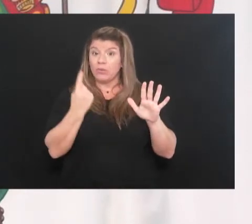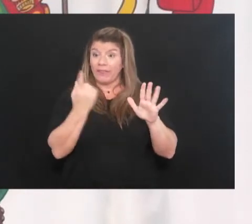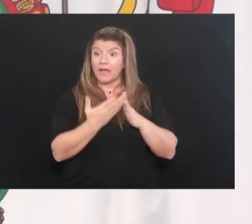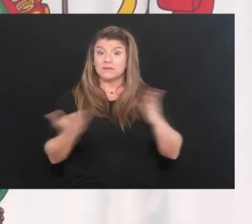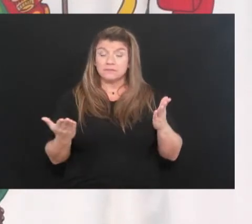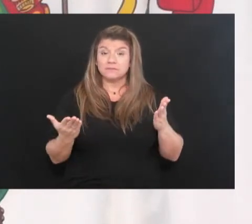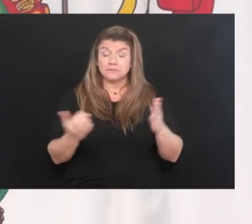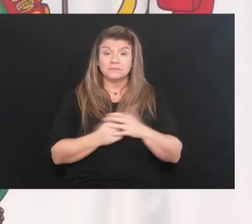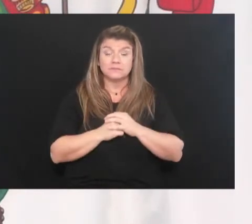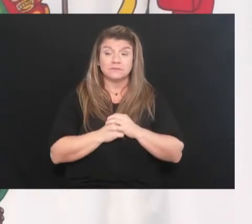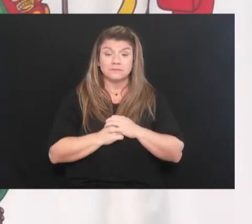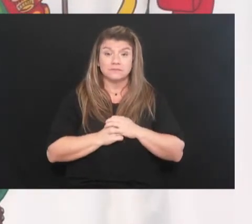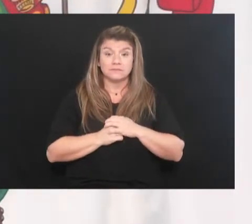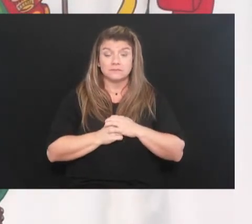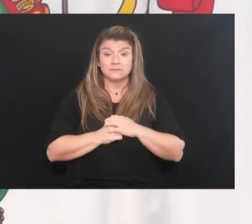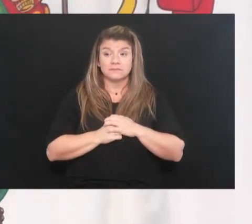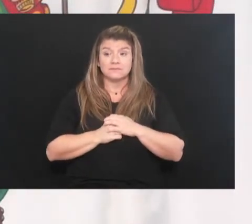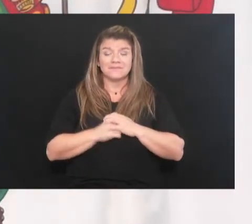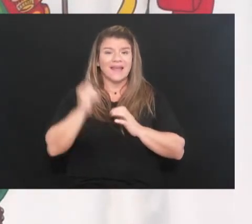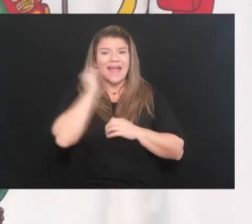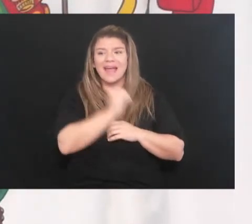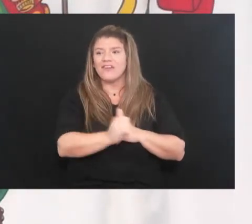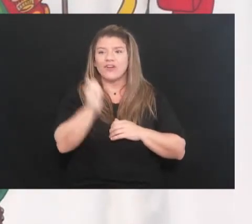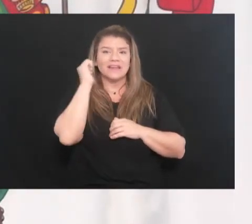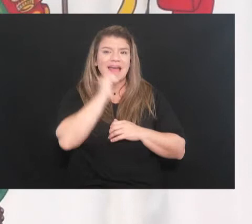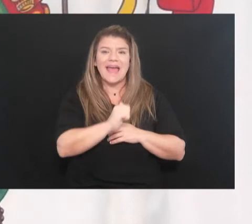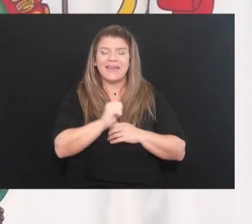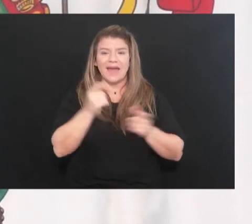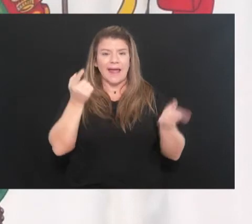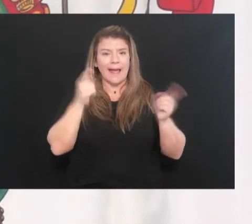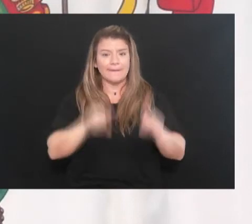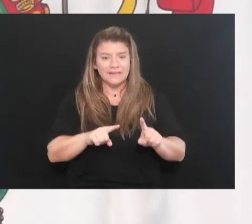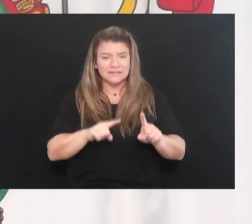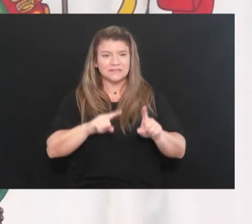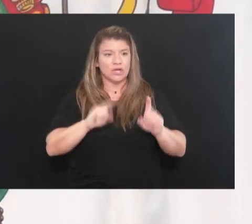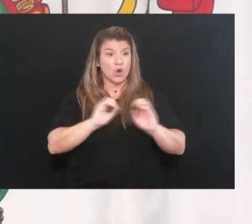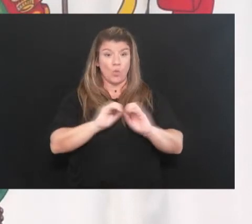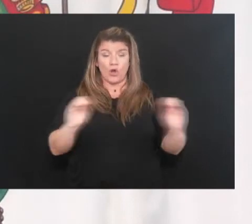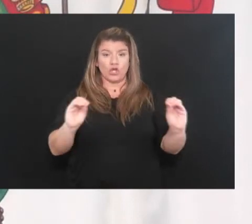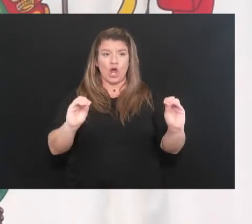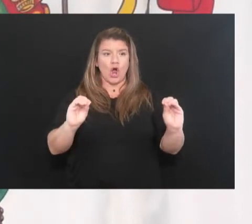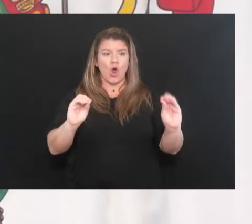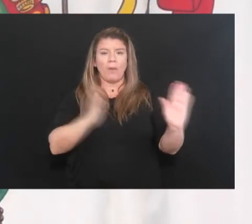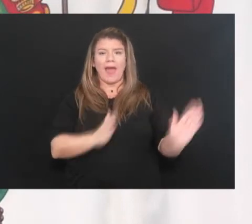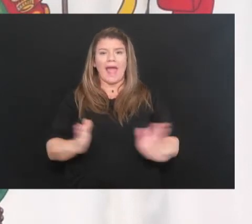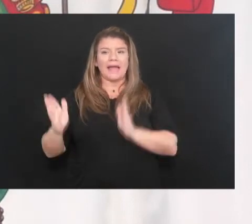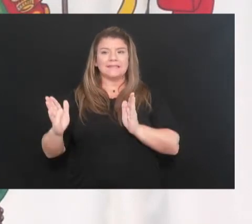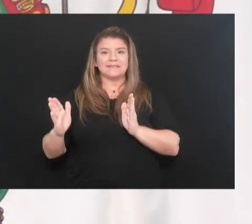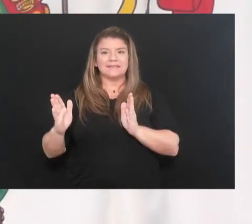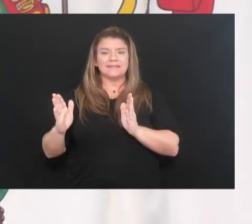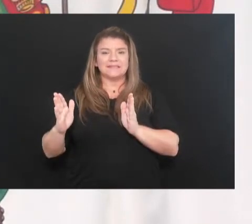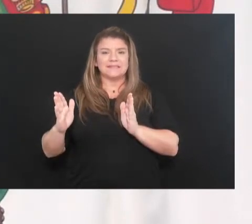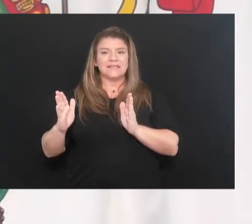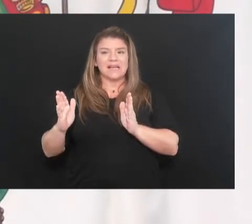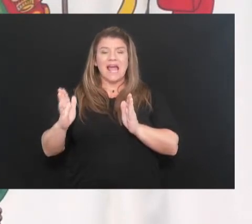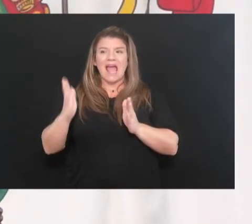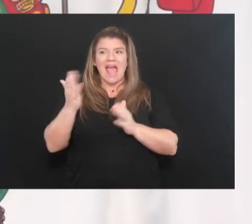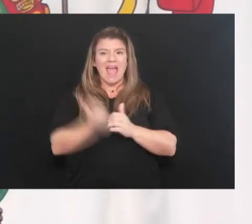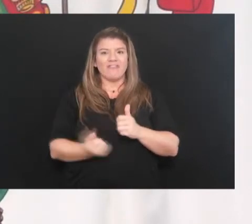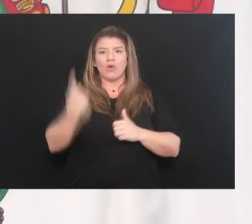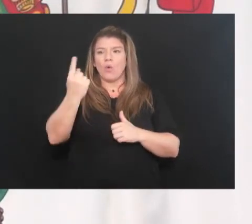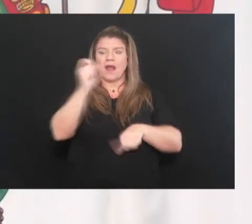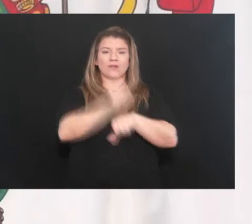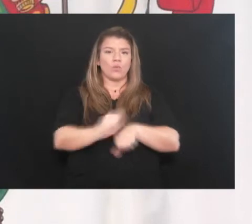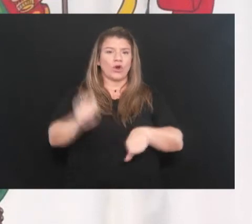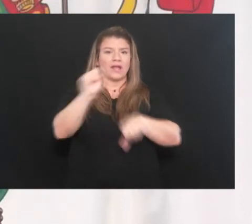that every day that goes by with no playbook, everybody is working to try to figure